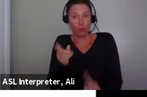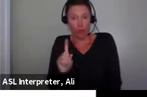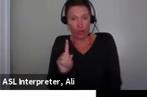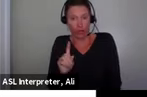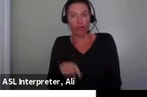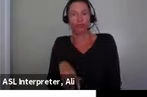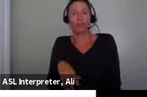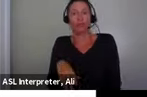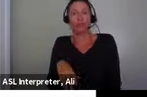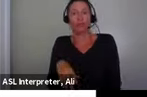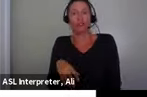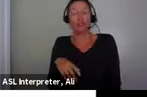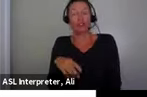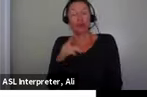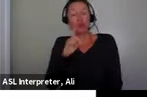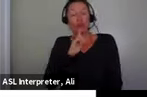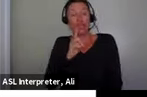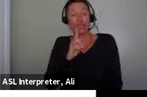in reality, having